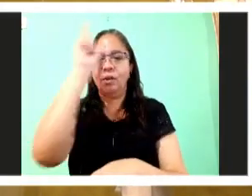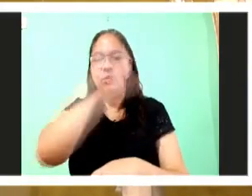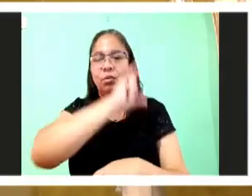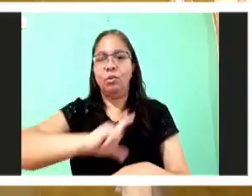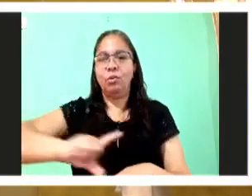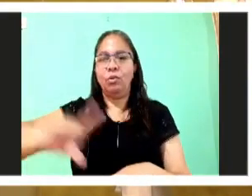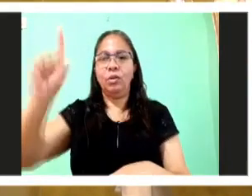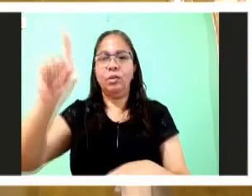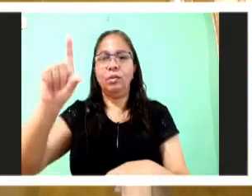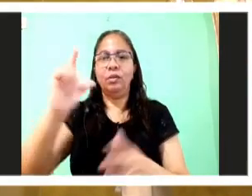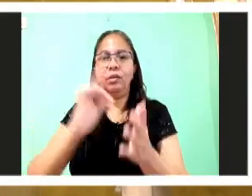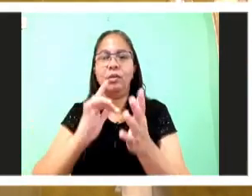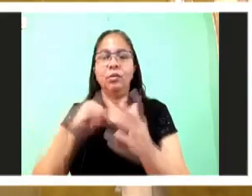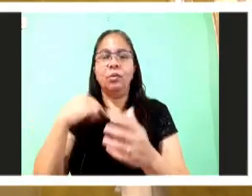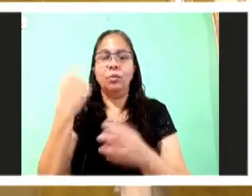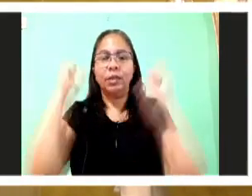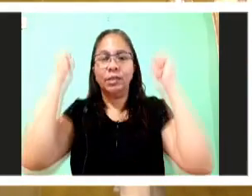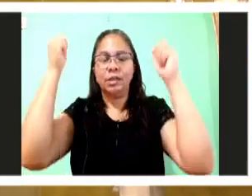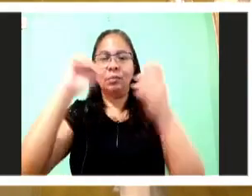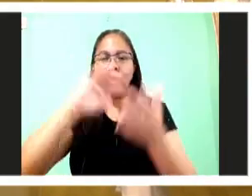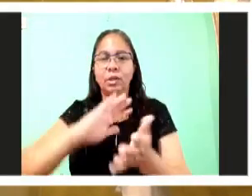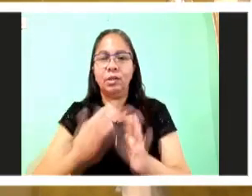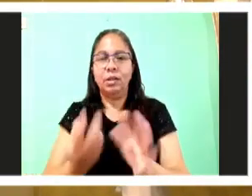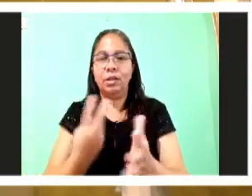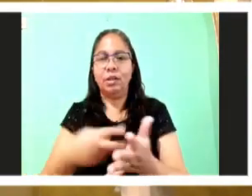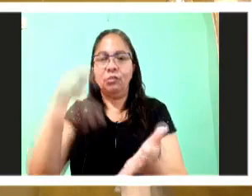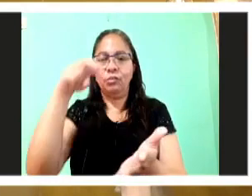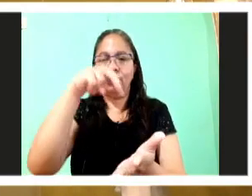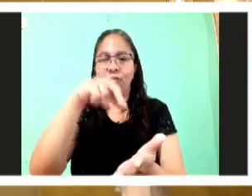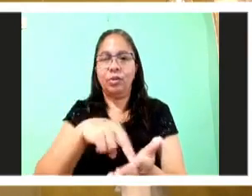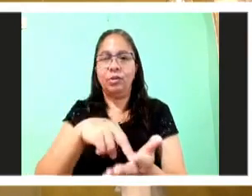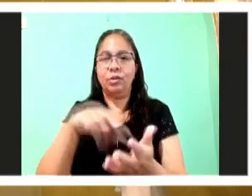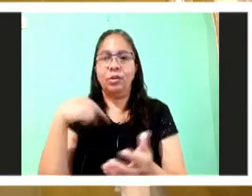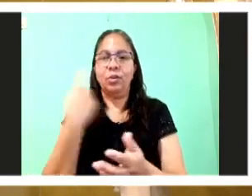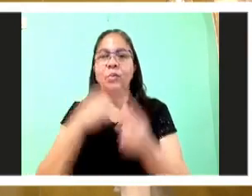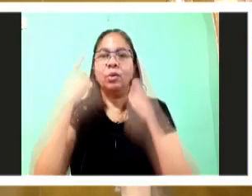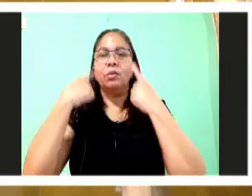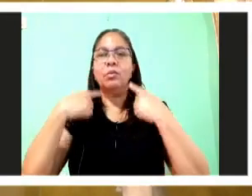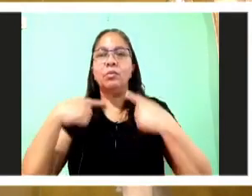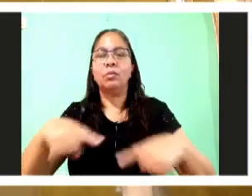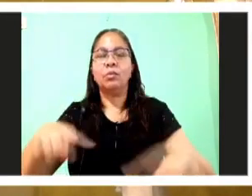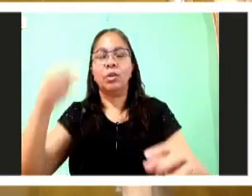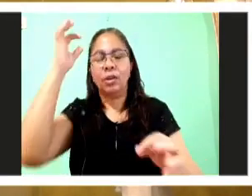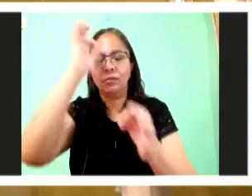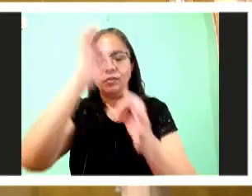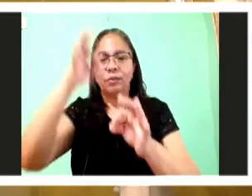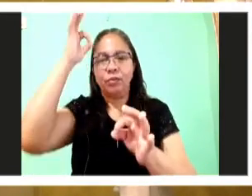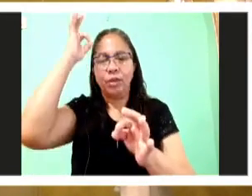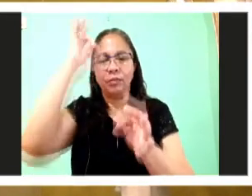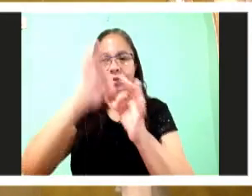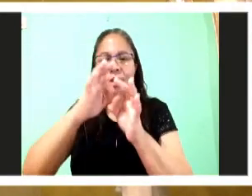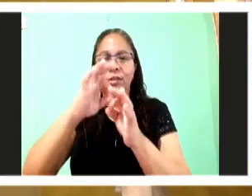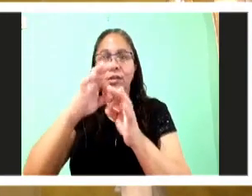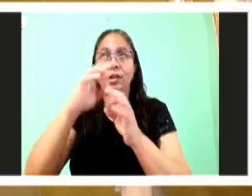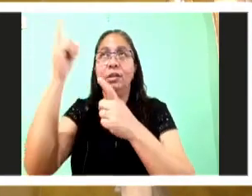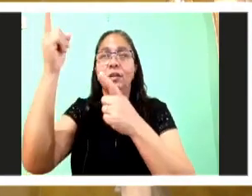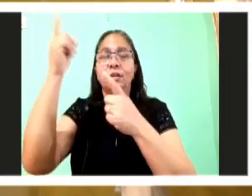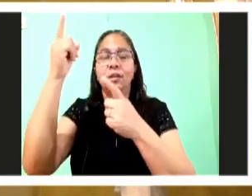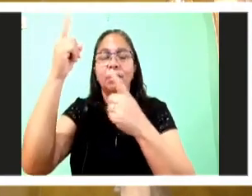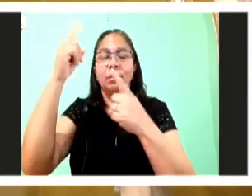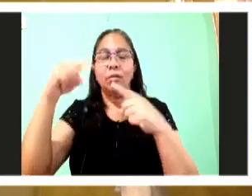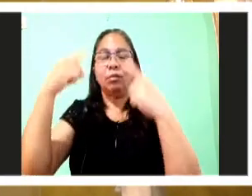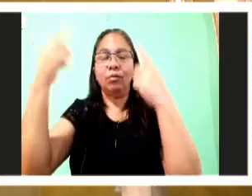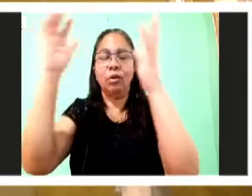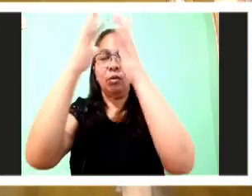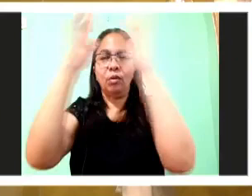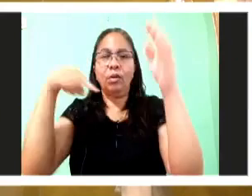we celebrate in love, his resurrection we confess with living faith, and his coming to glory we await with